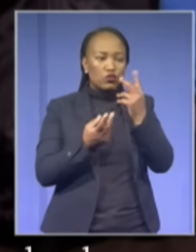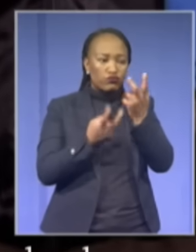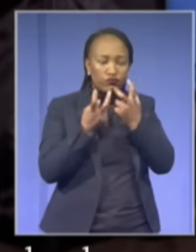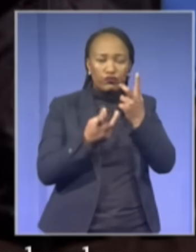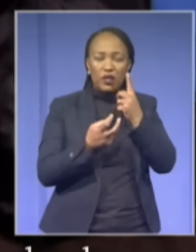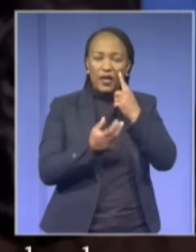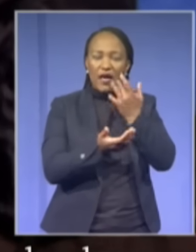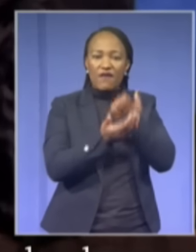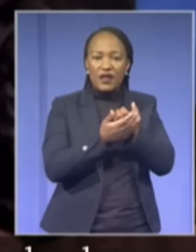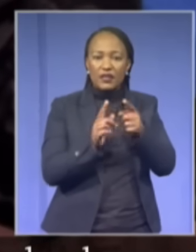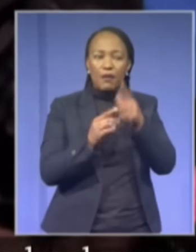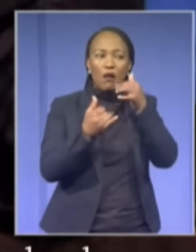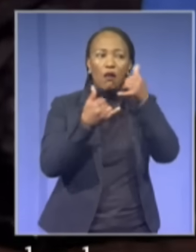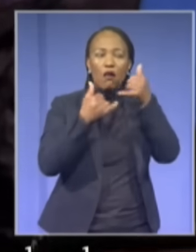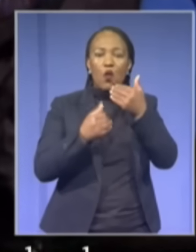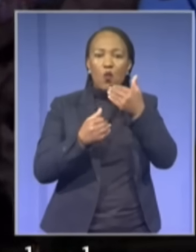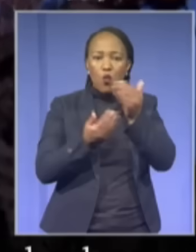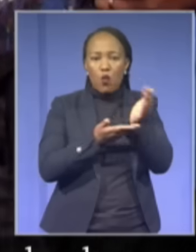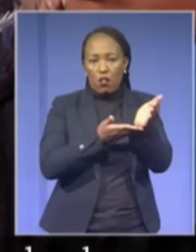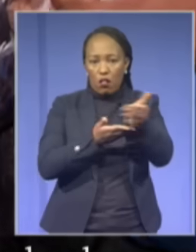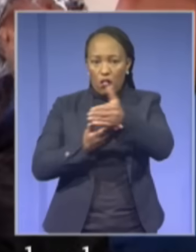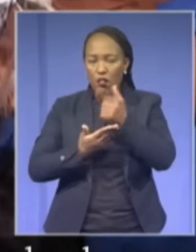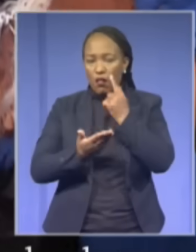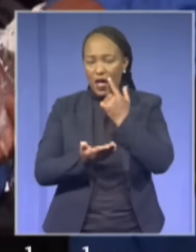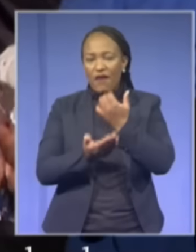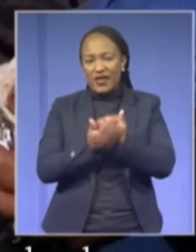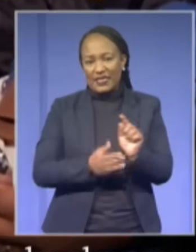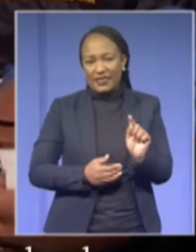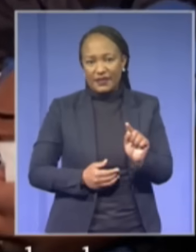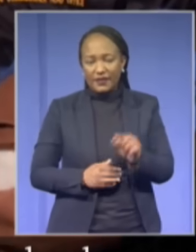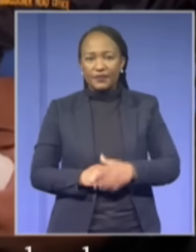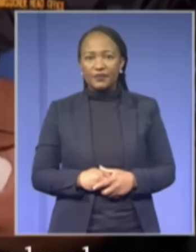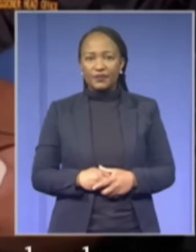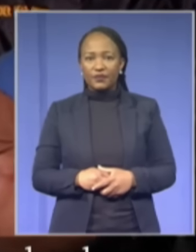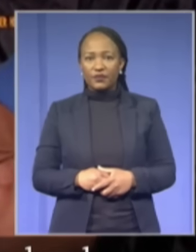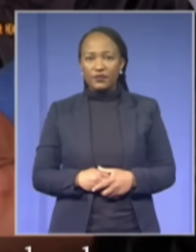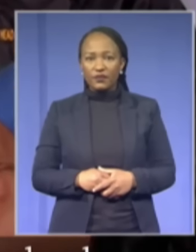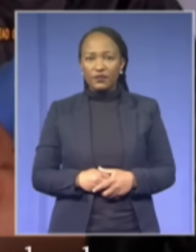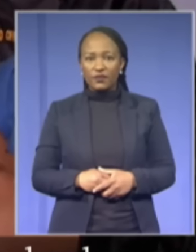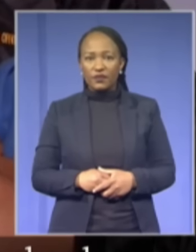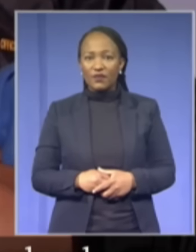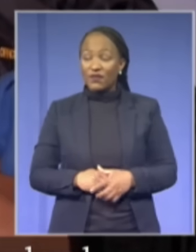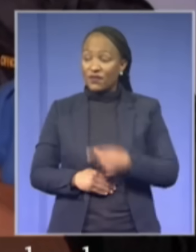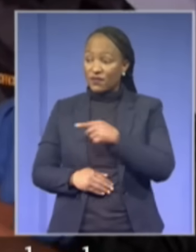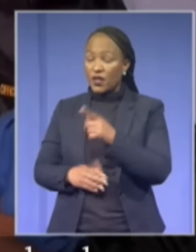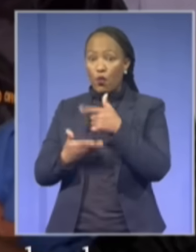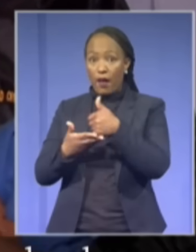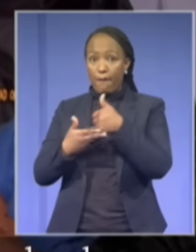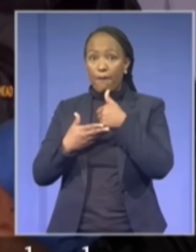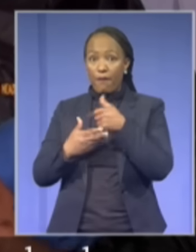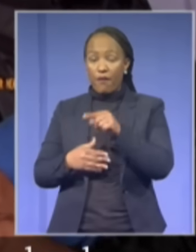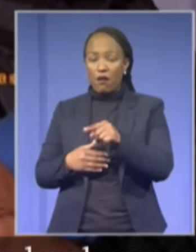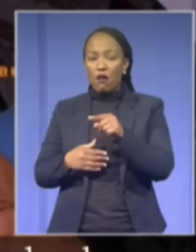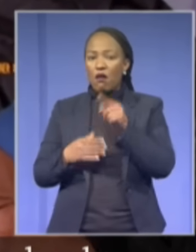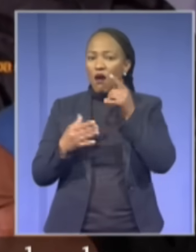megala yeo bagolegwa ba bego ba e leletša. Tšeo di a re thuša gore re tsebe go tsitsinkela gore ka mo gare